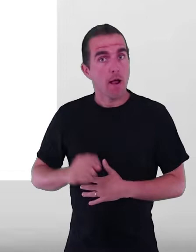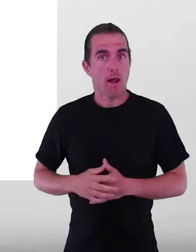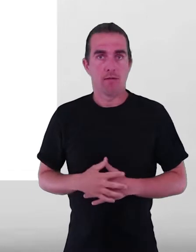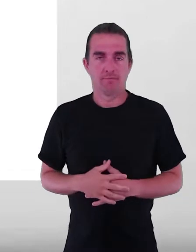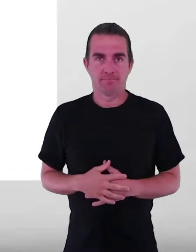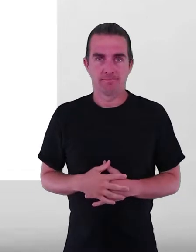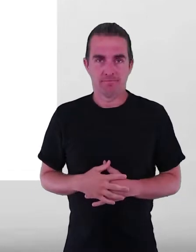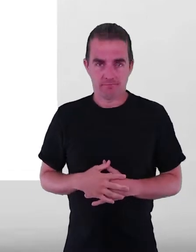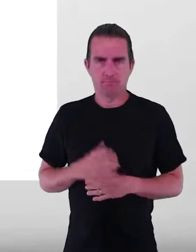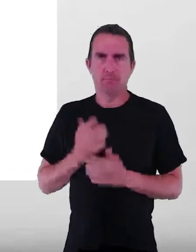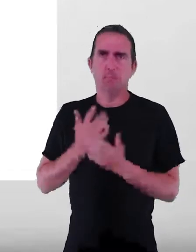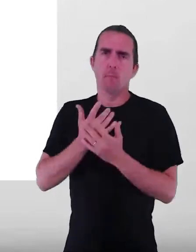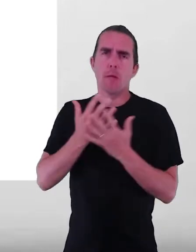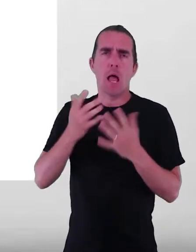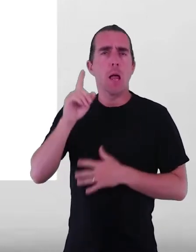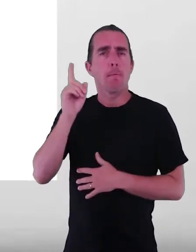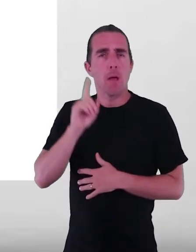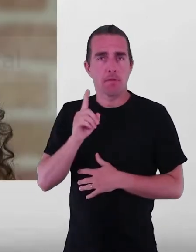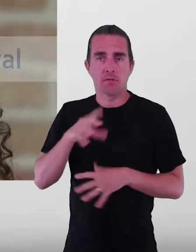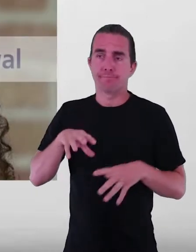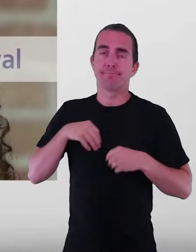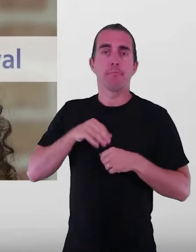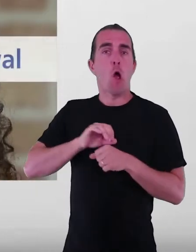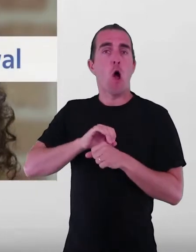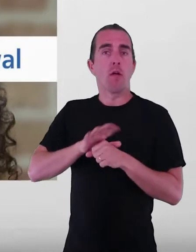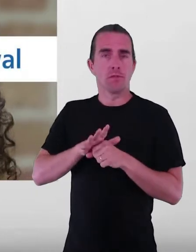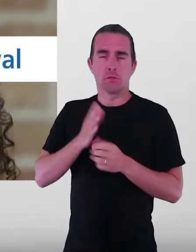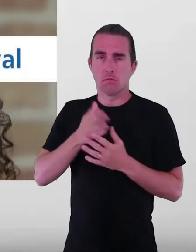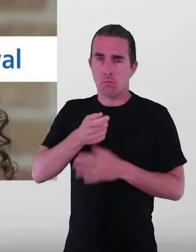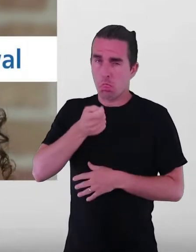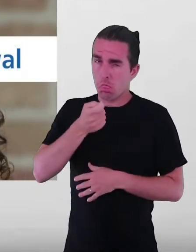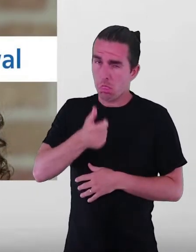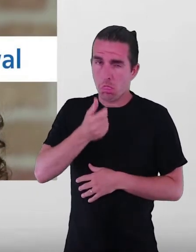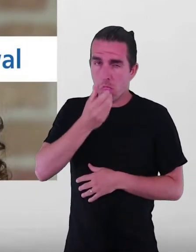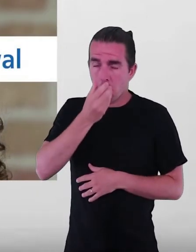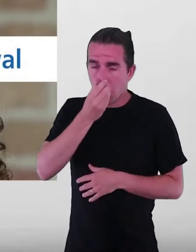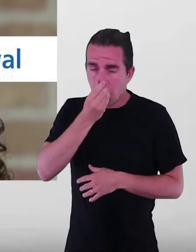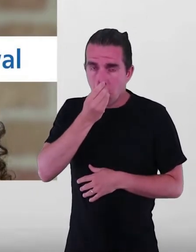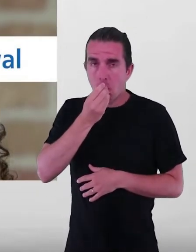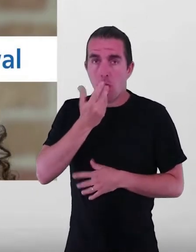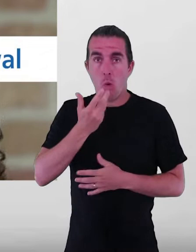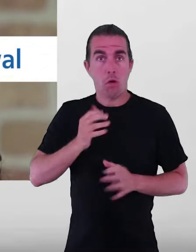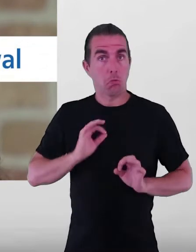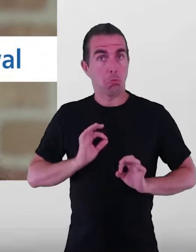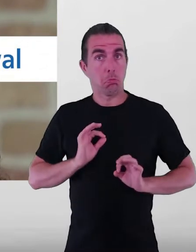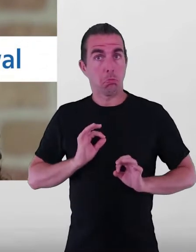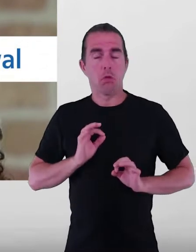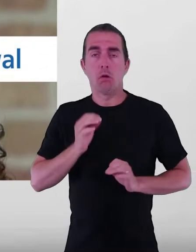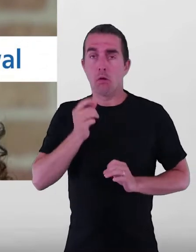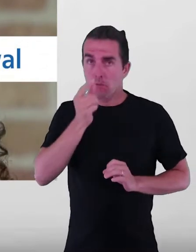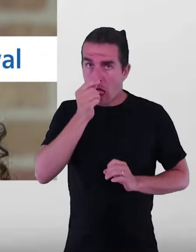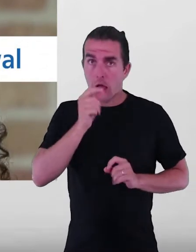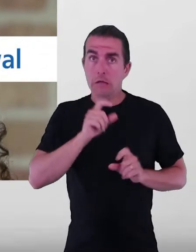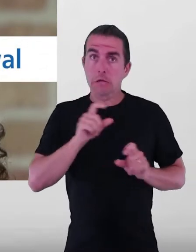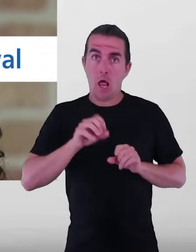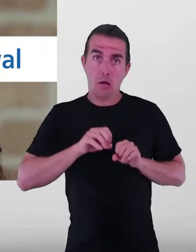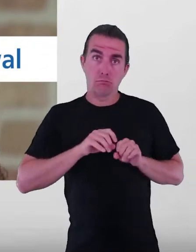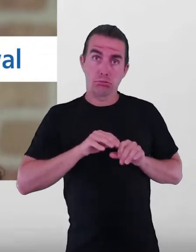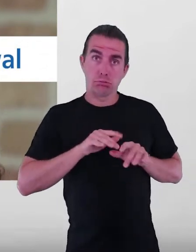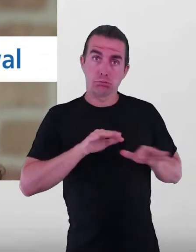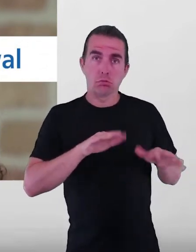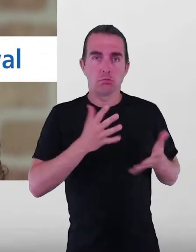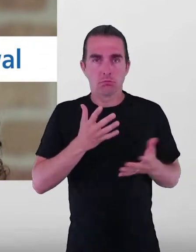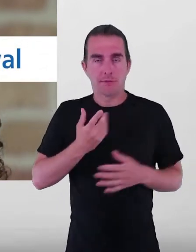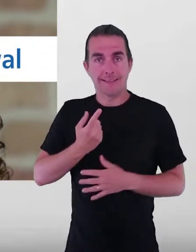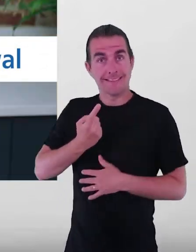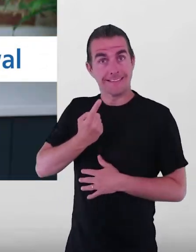on a child or on someone else. Many people with COVID-19 have mild or even no symptoms but can still spread